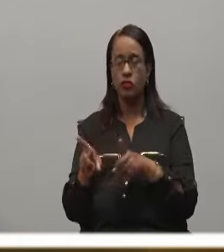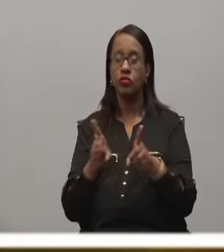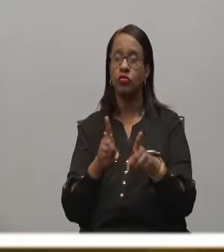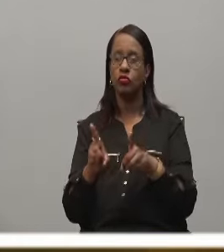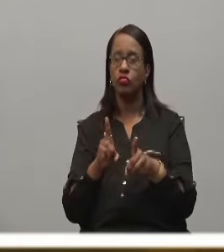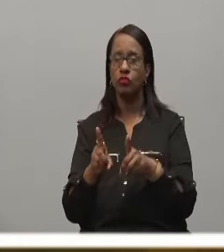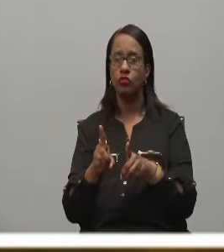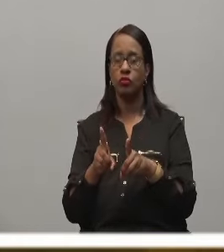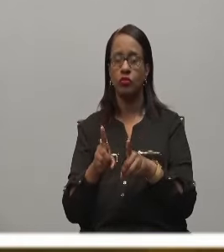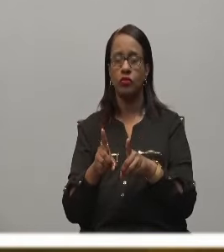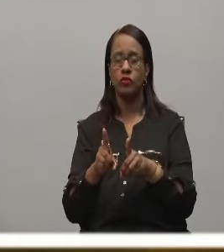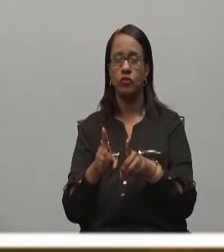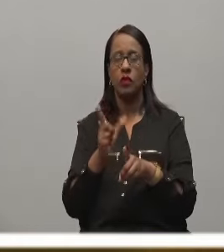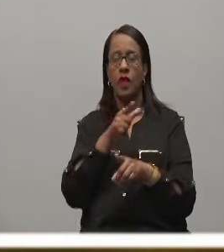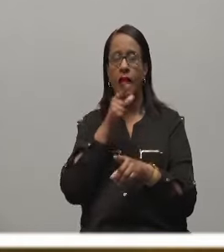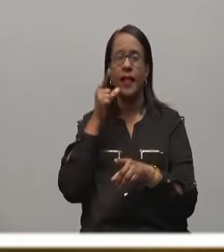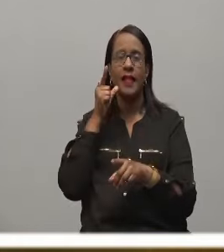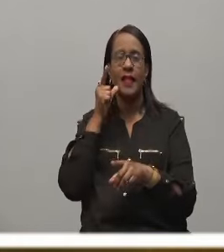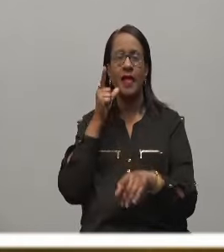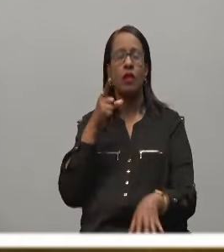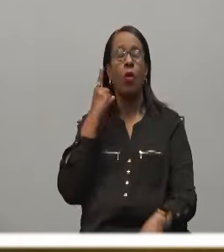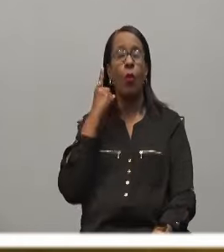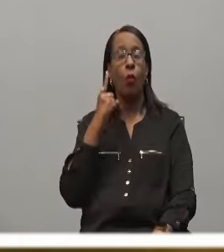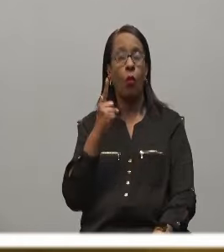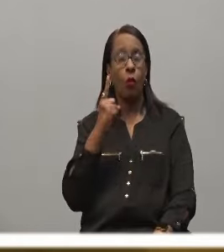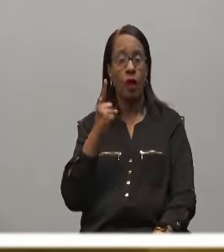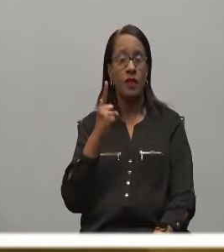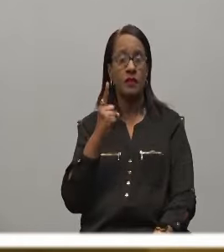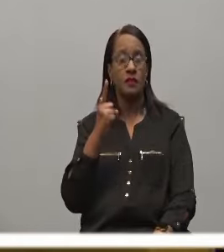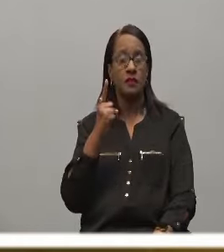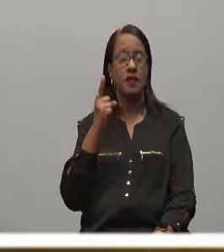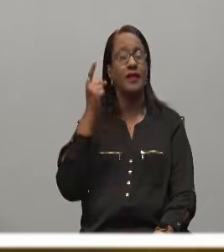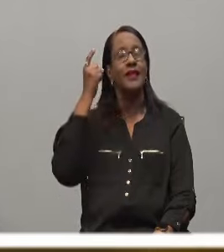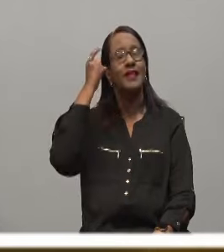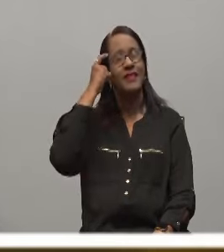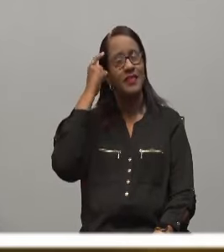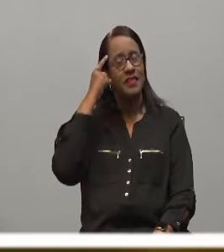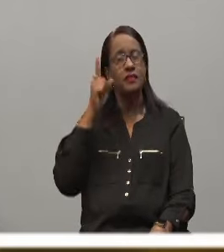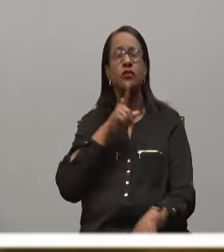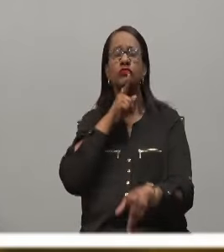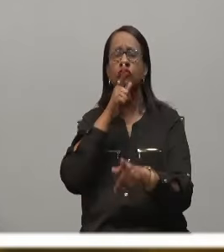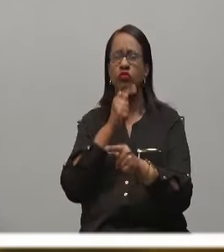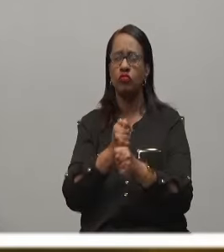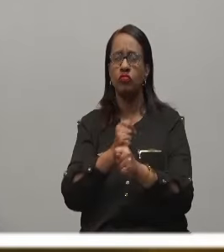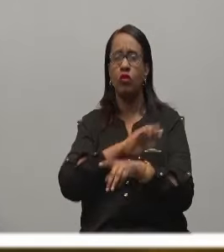also come to that one knowledge that is the truth of all things.